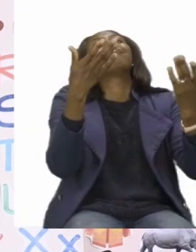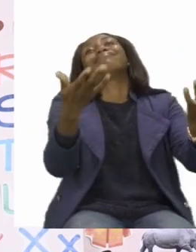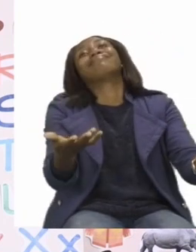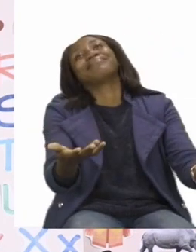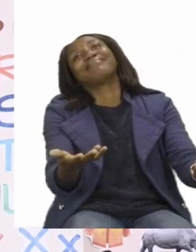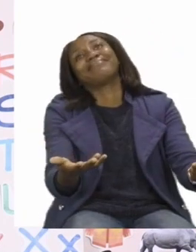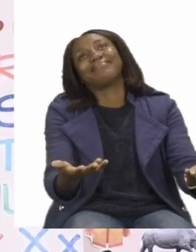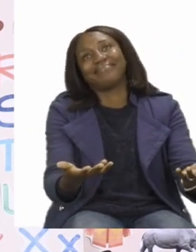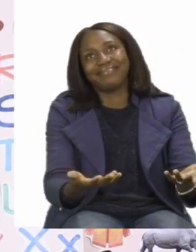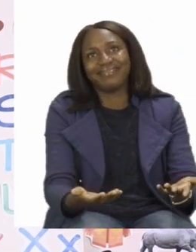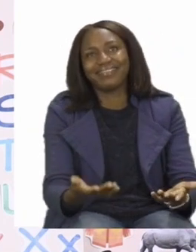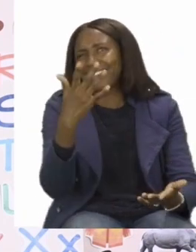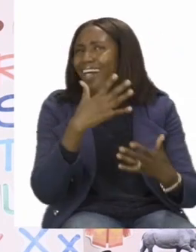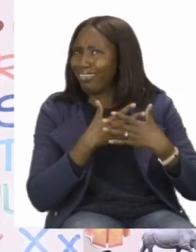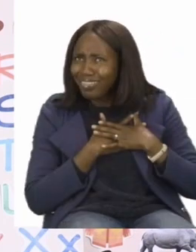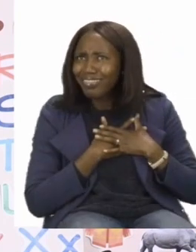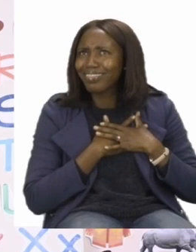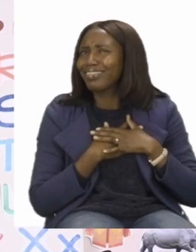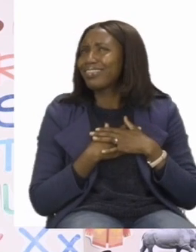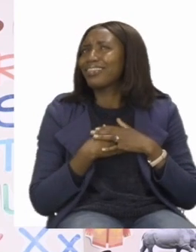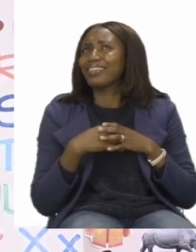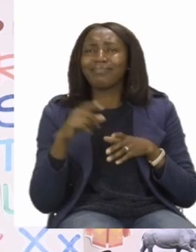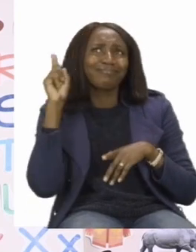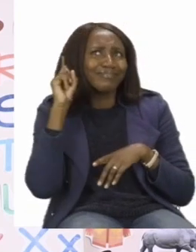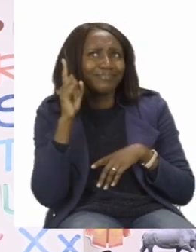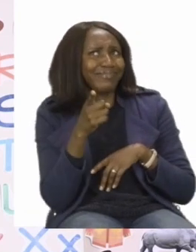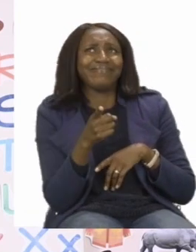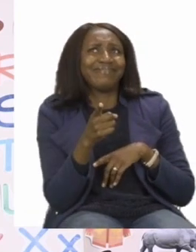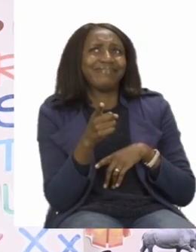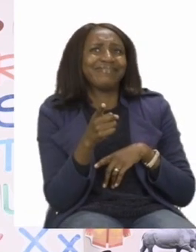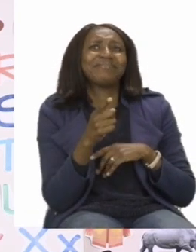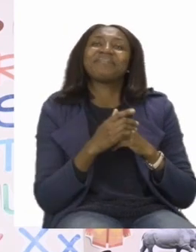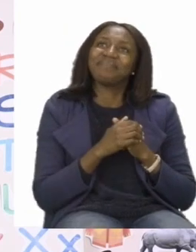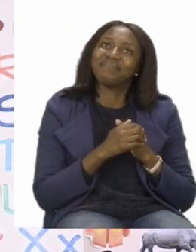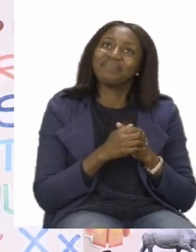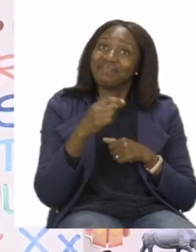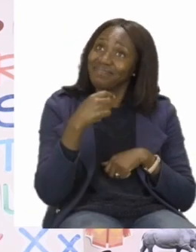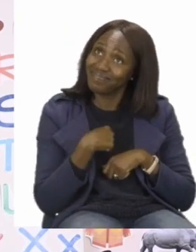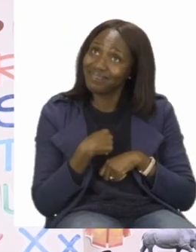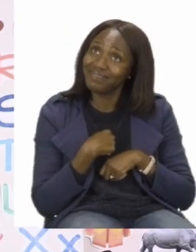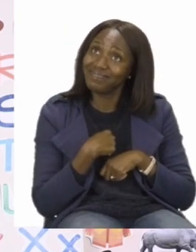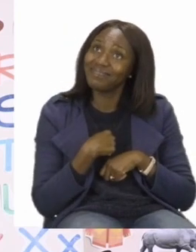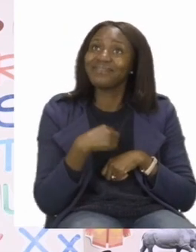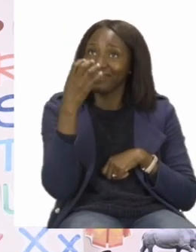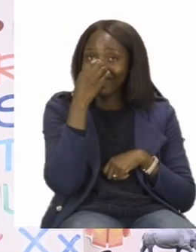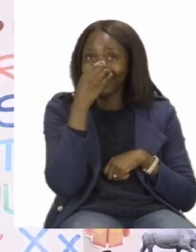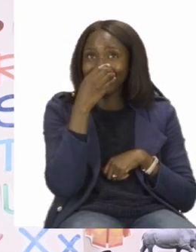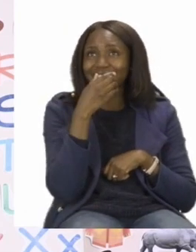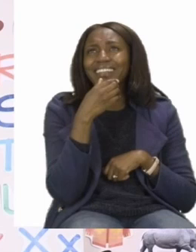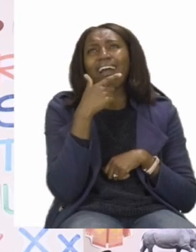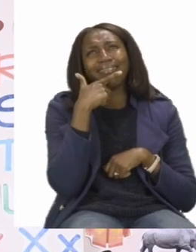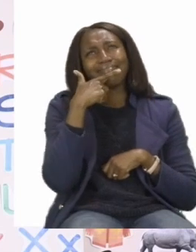oh, you like to sneak up on me, don't you? So, from Zoshi and I, we would like to